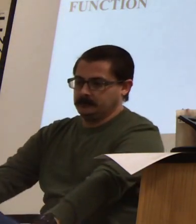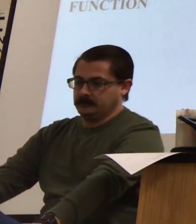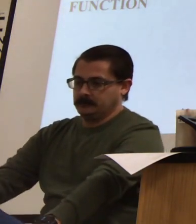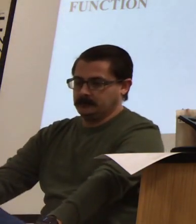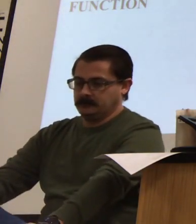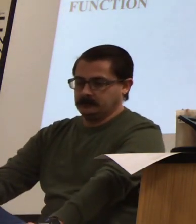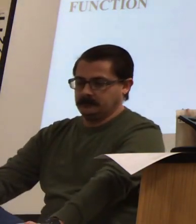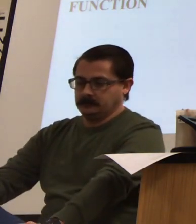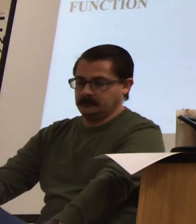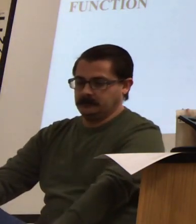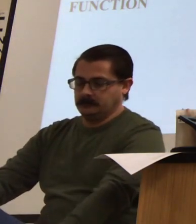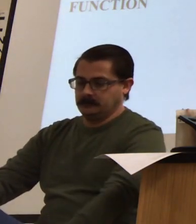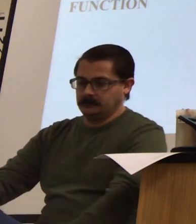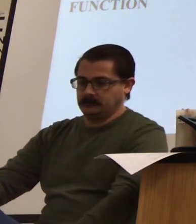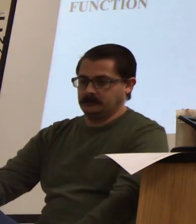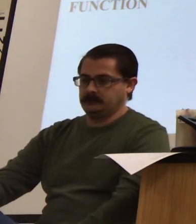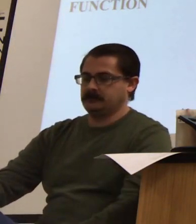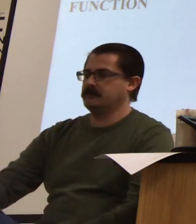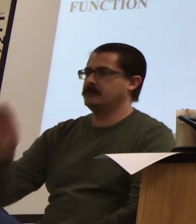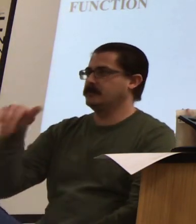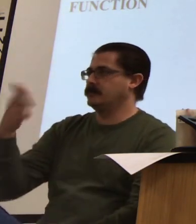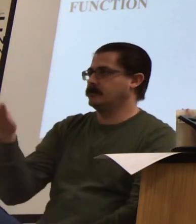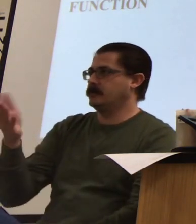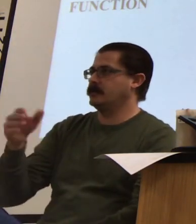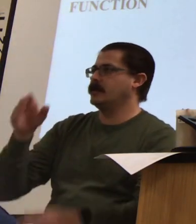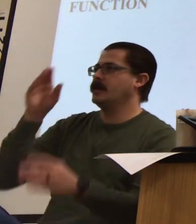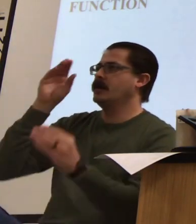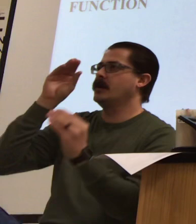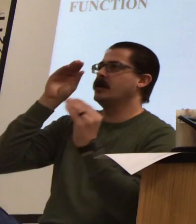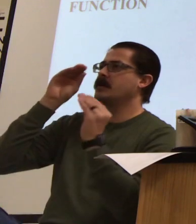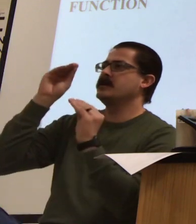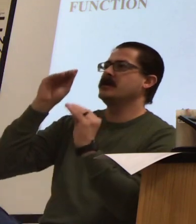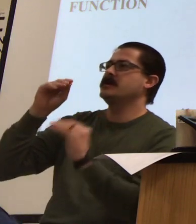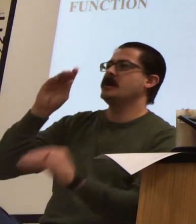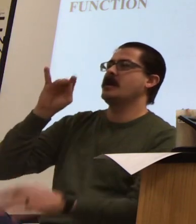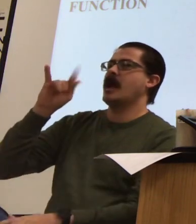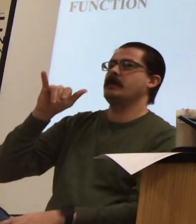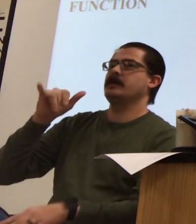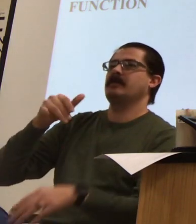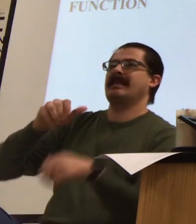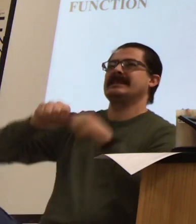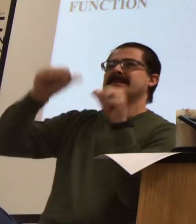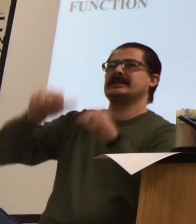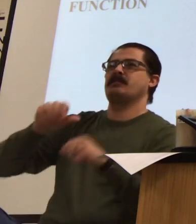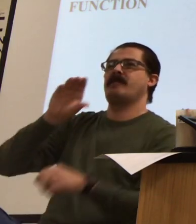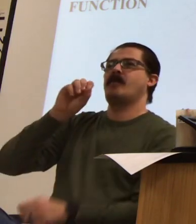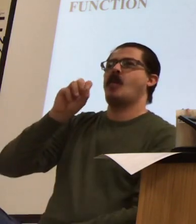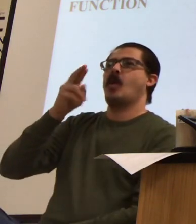The systemic approach is to teach anatomy by organ system. Okay?